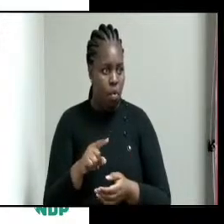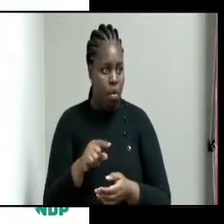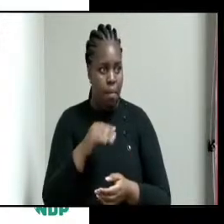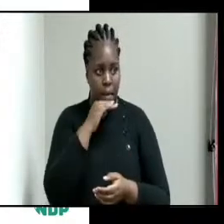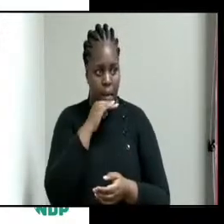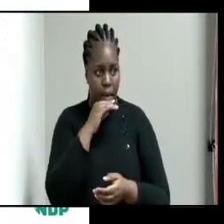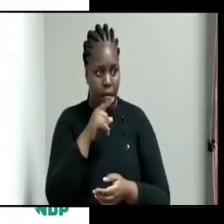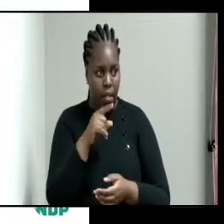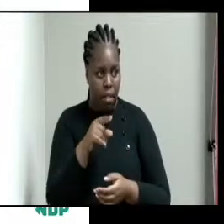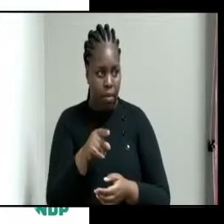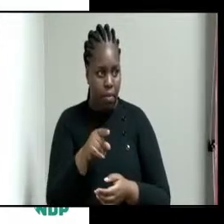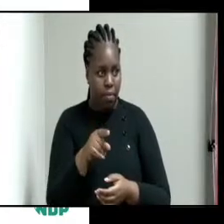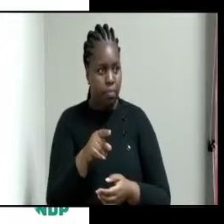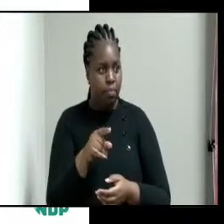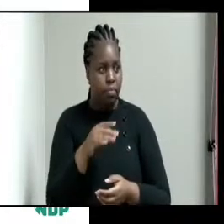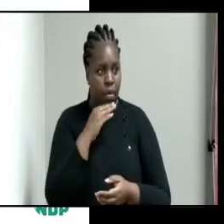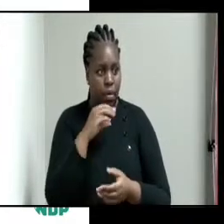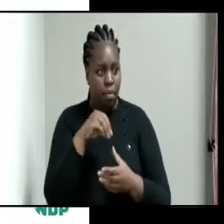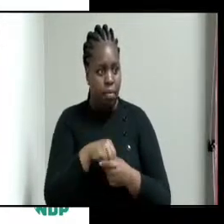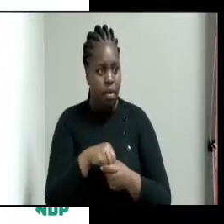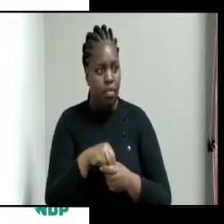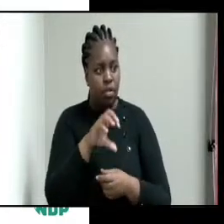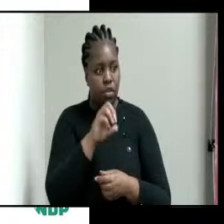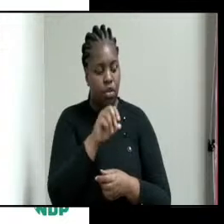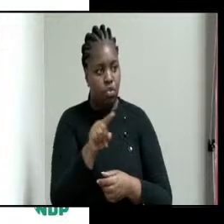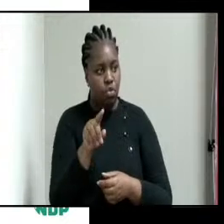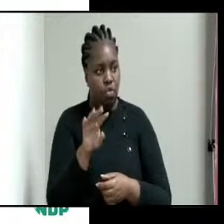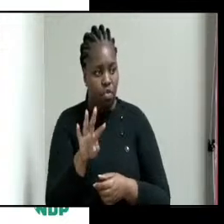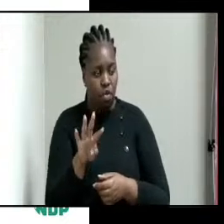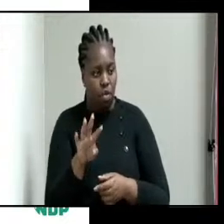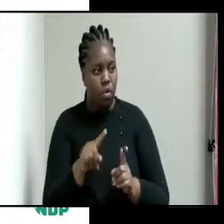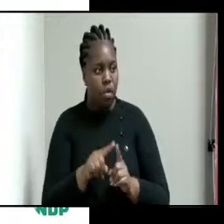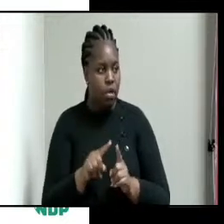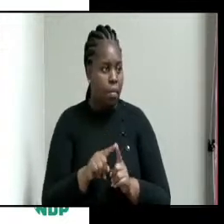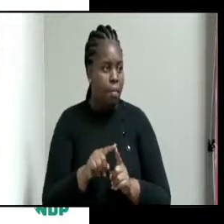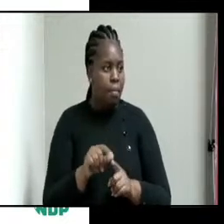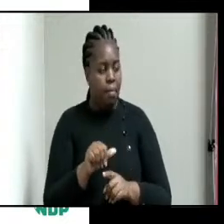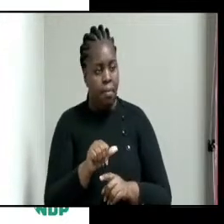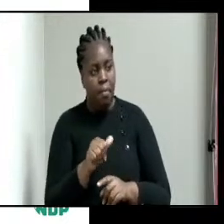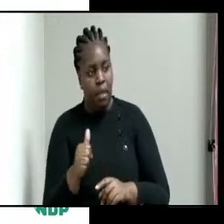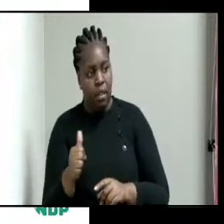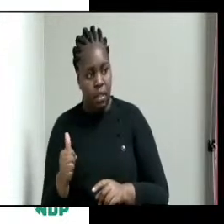that particular last one is applicable to 0 to 4 years, and the rest to